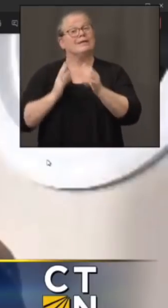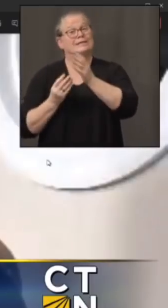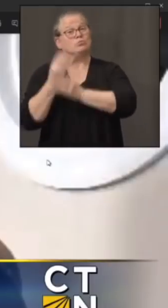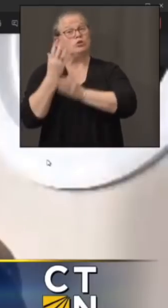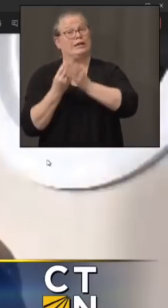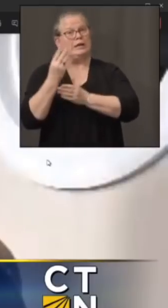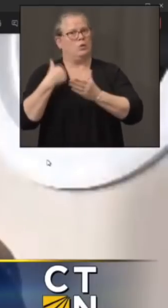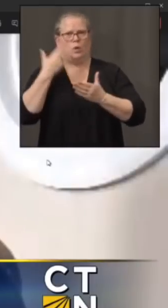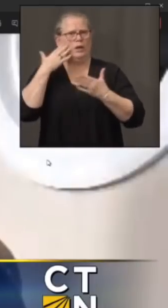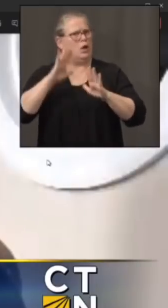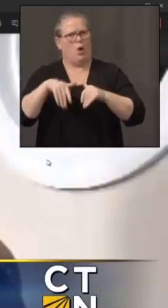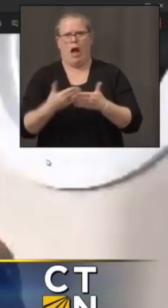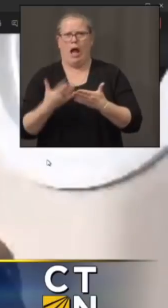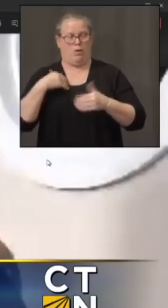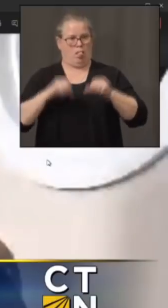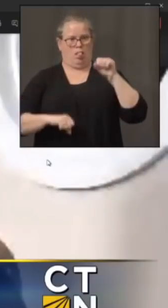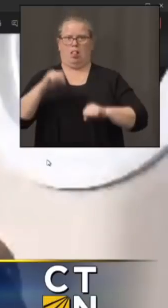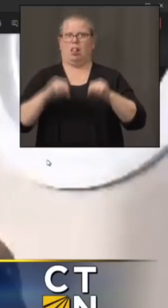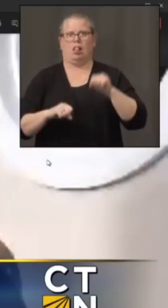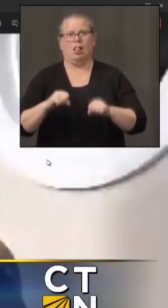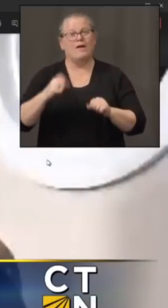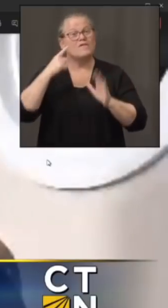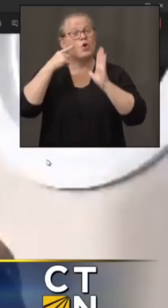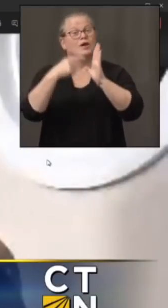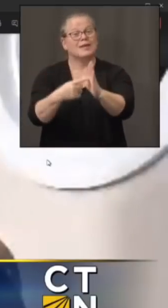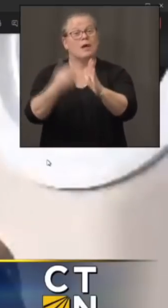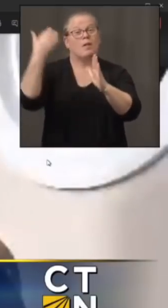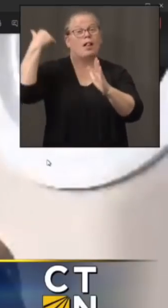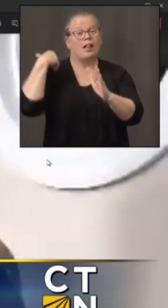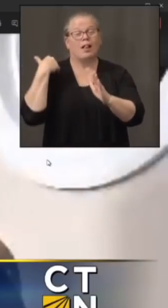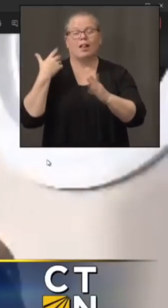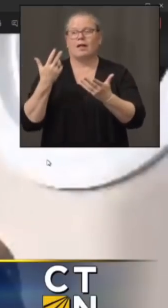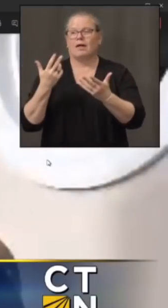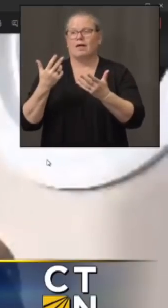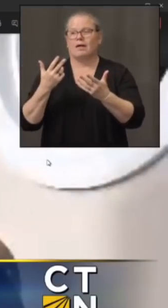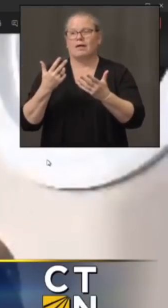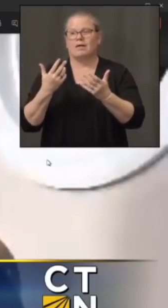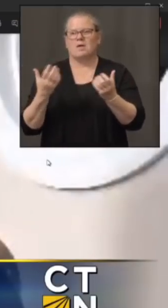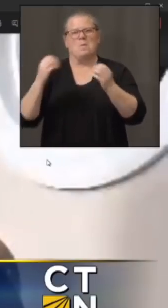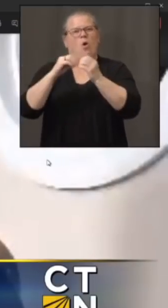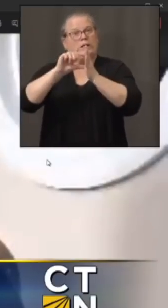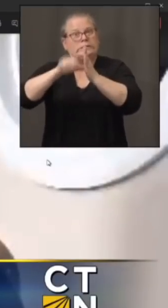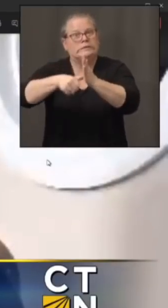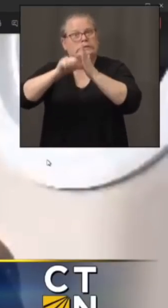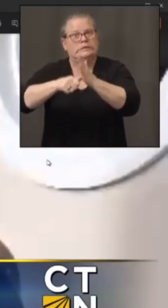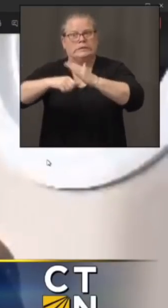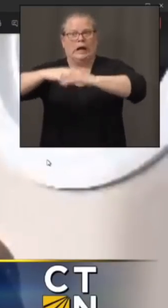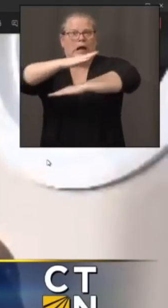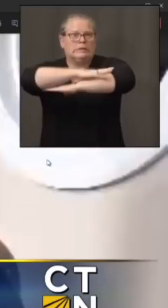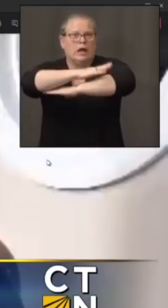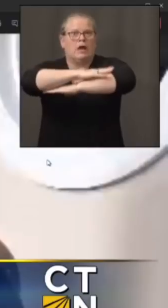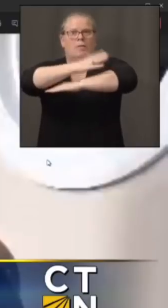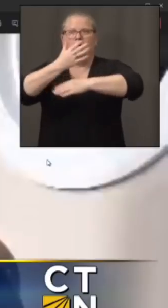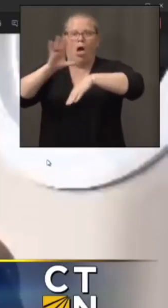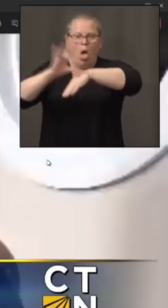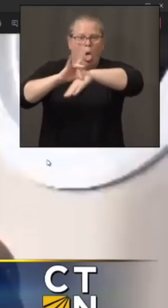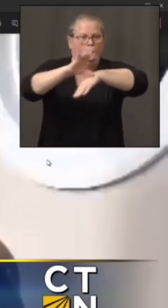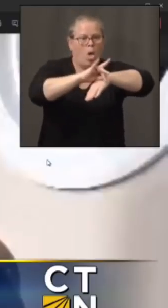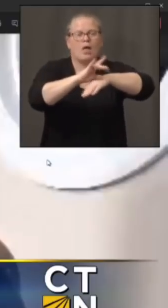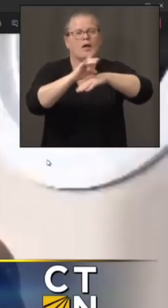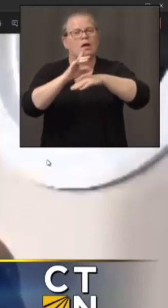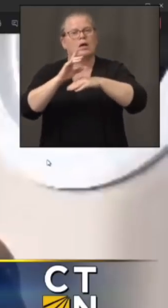example, probably overemphasized the risk of contaminated surfaces relative to the risk of respiratory